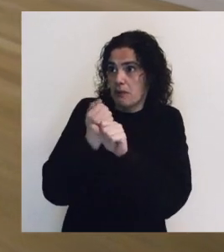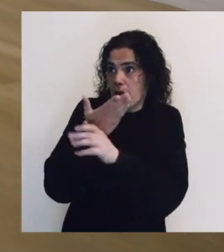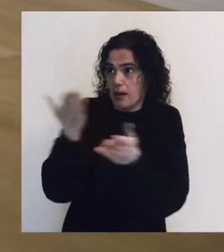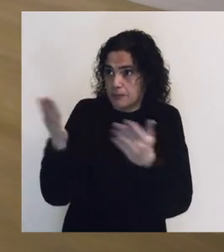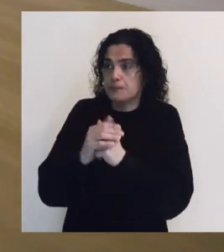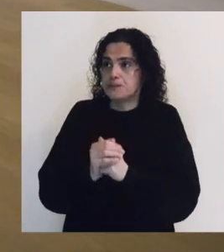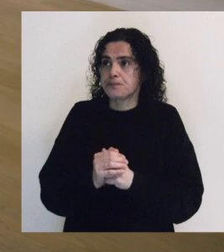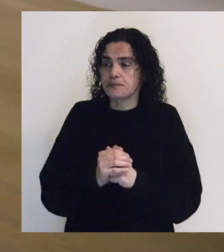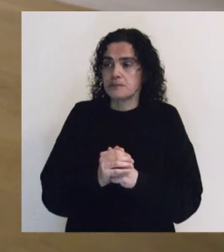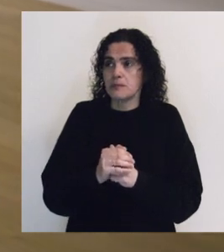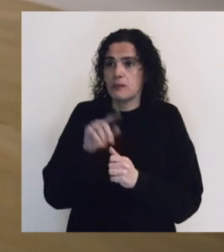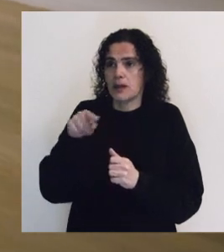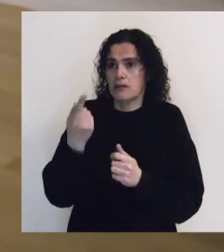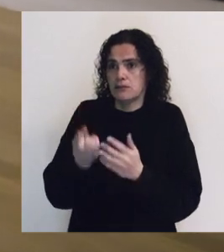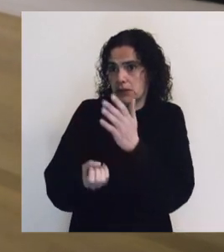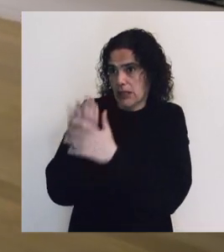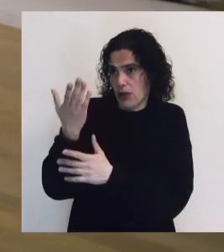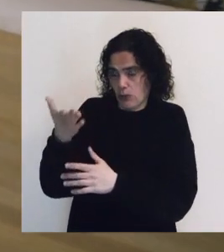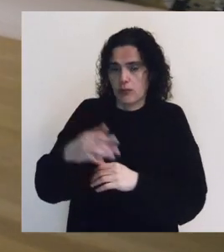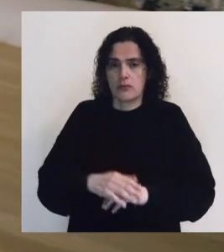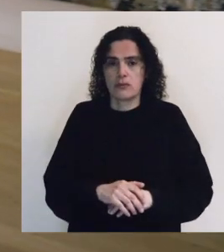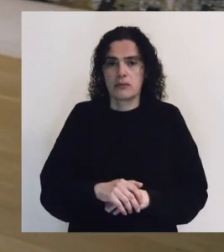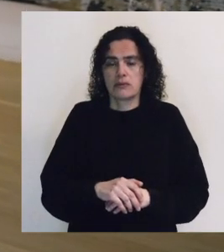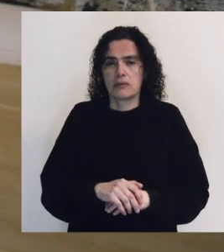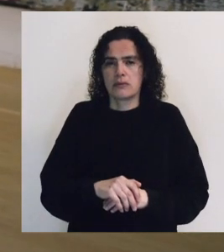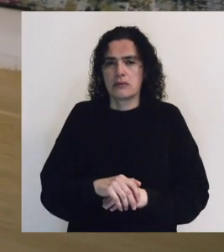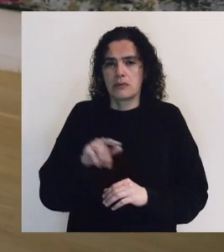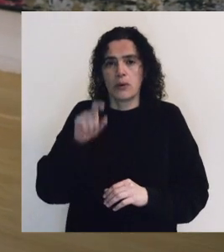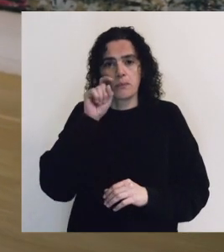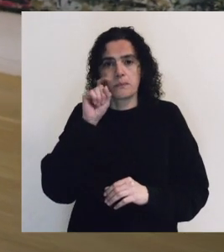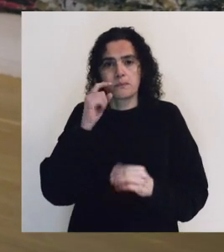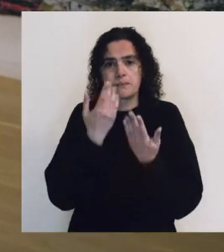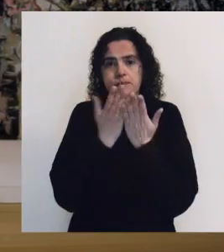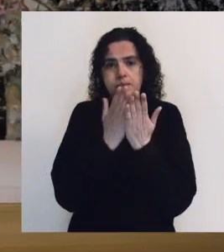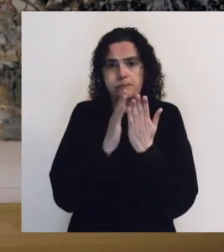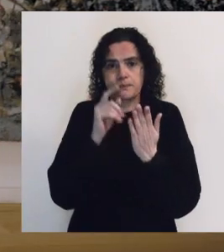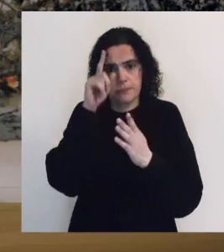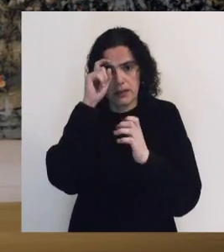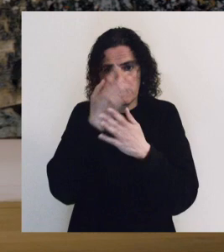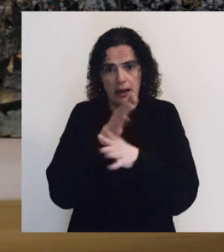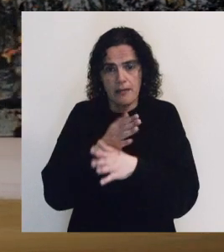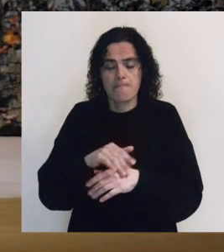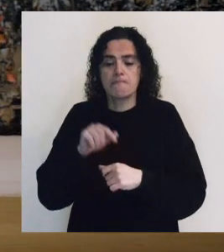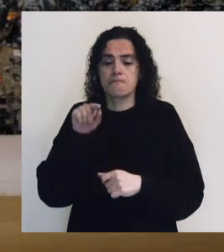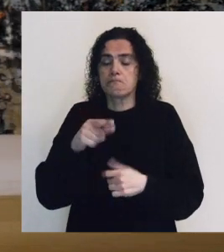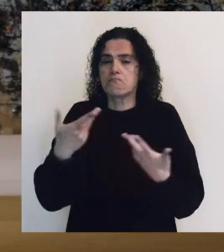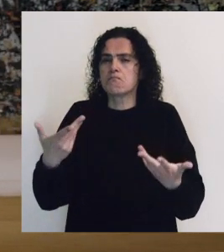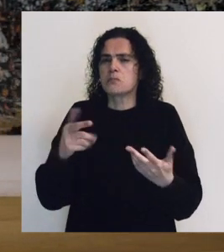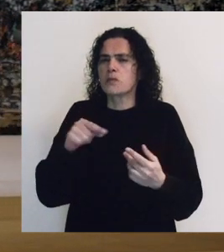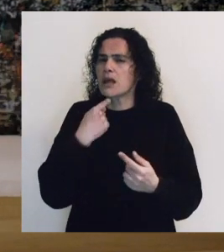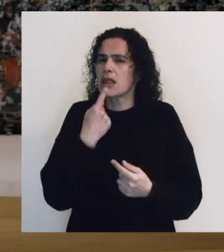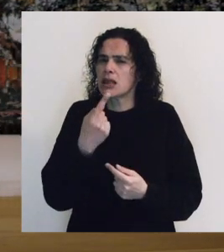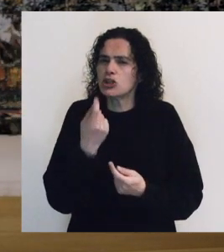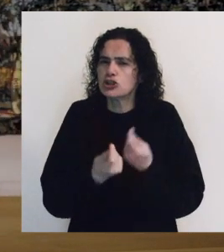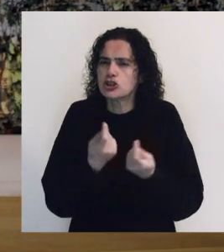Cerberus, the creator, gatekeeper of hell, well,